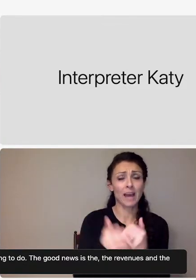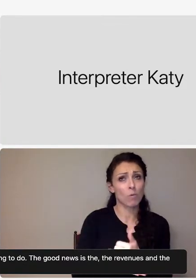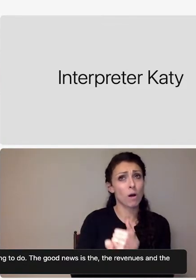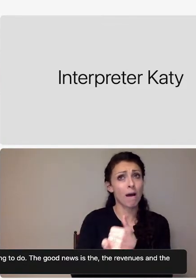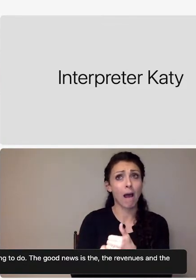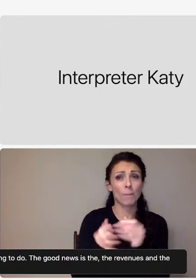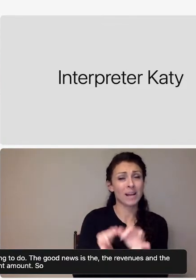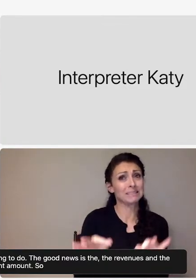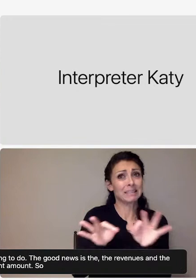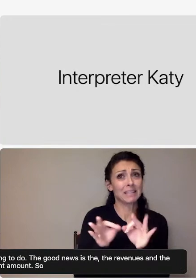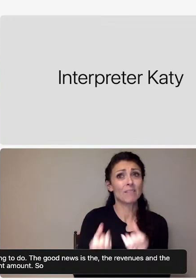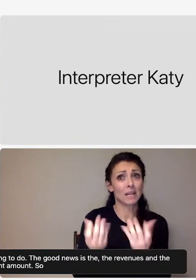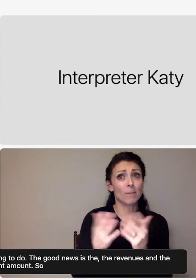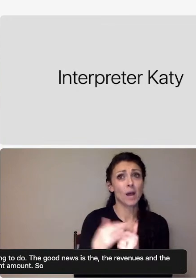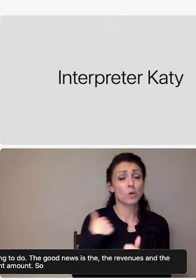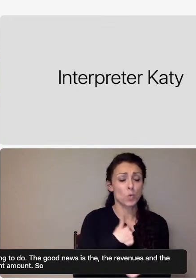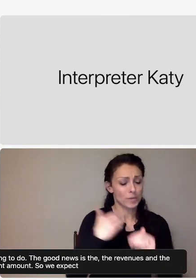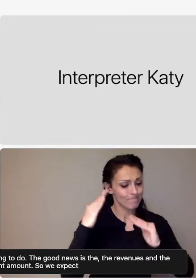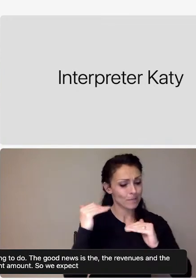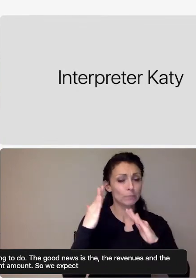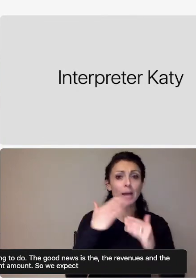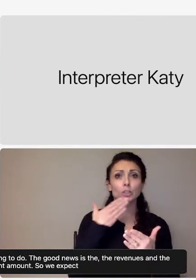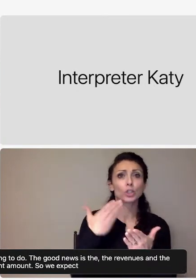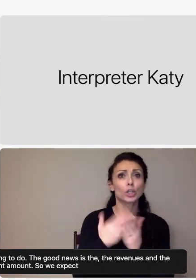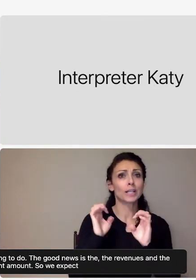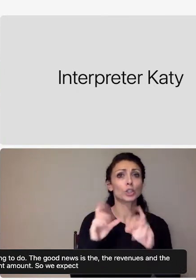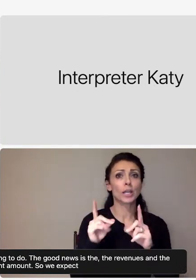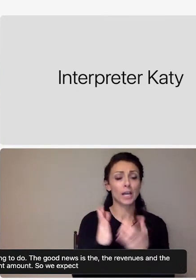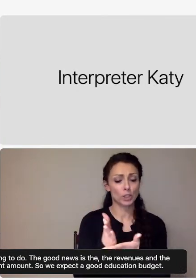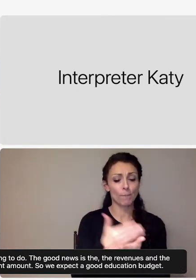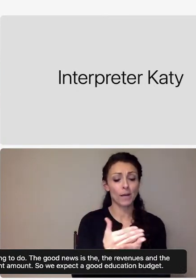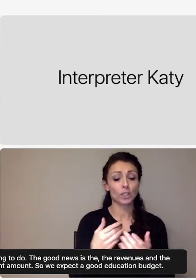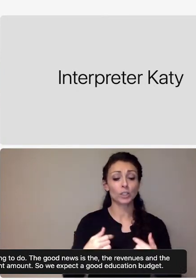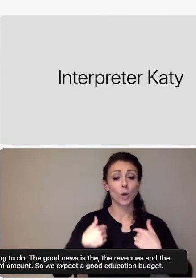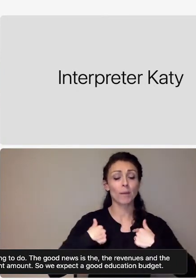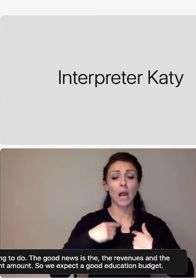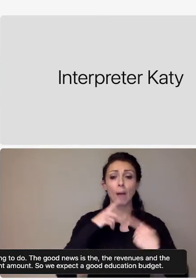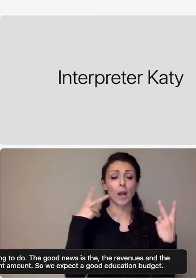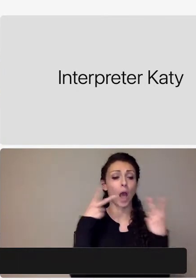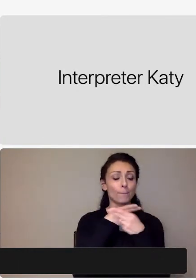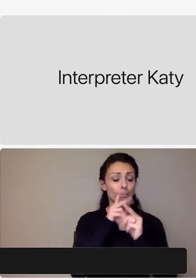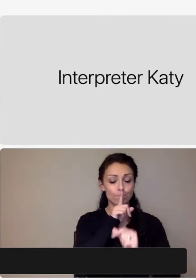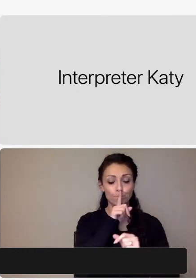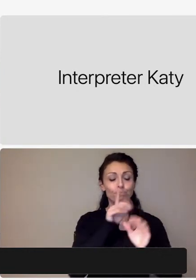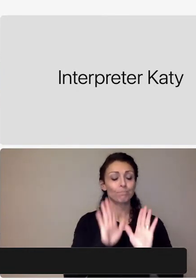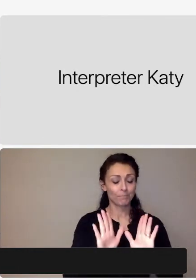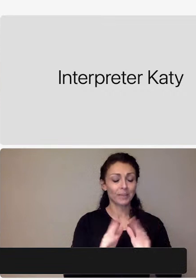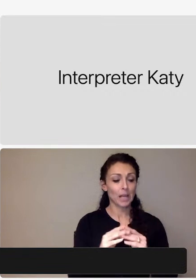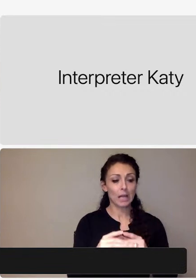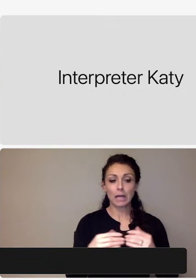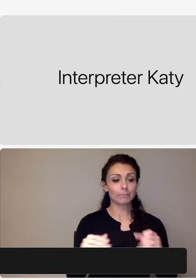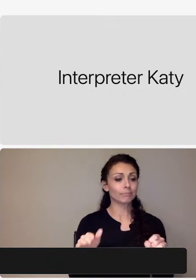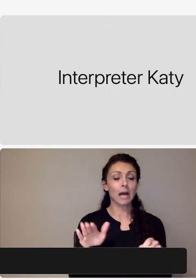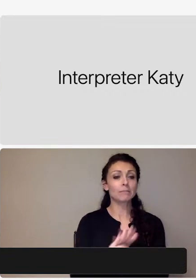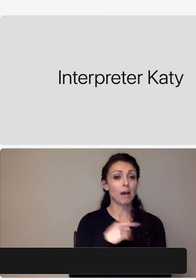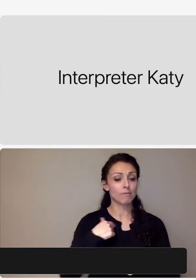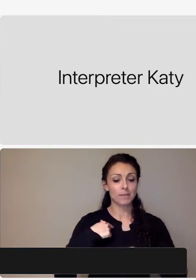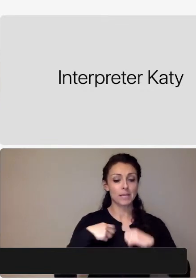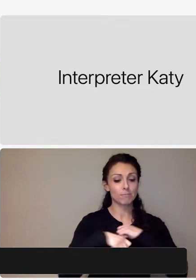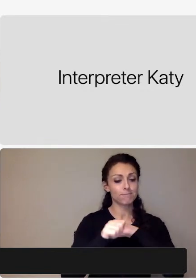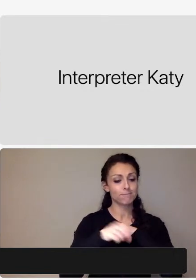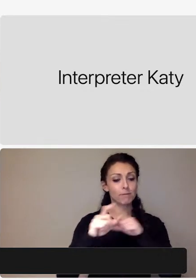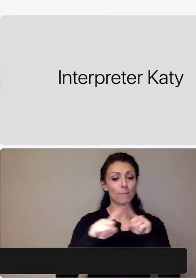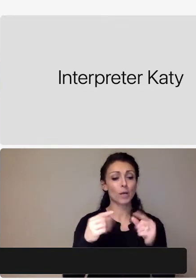we expect a good education budget i think i said enough already but uh so hopefully that